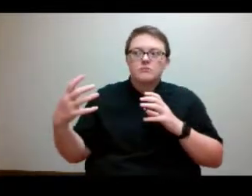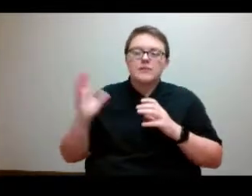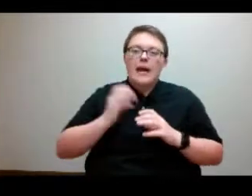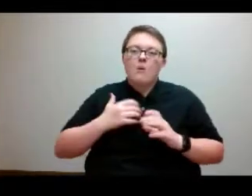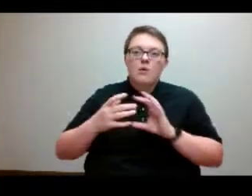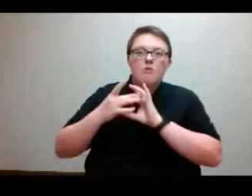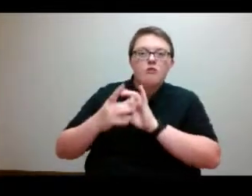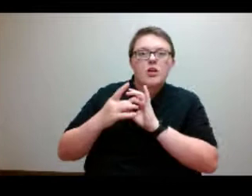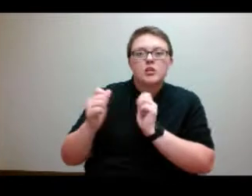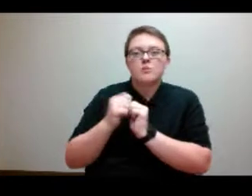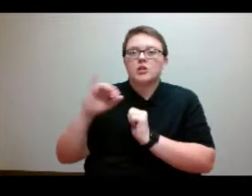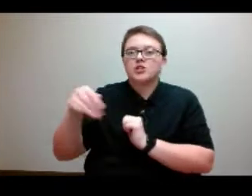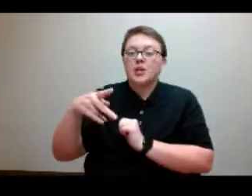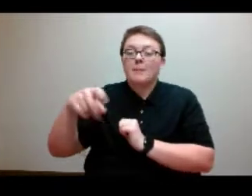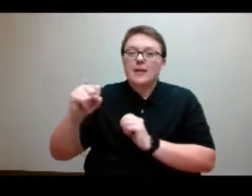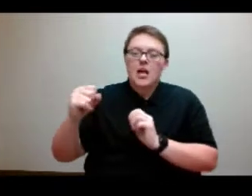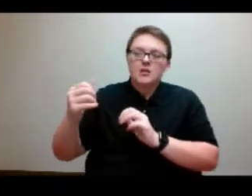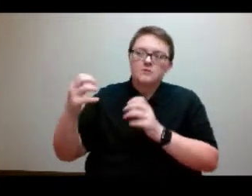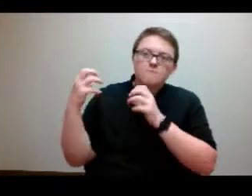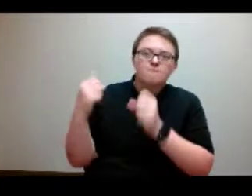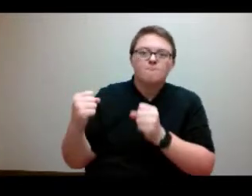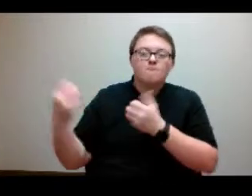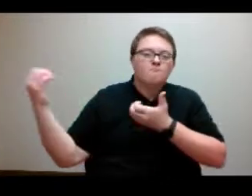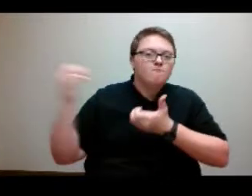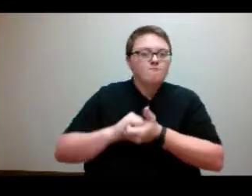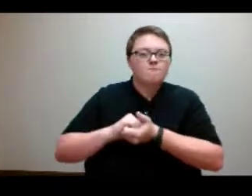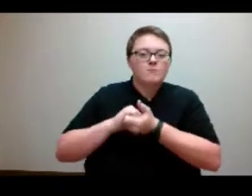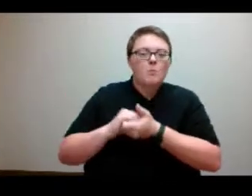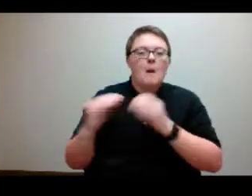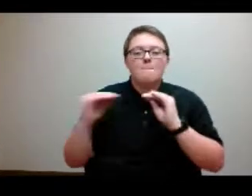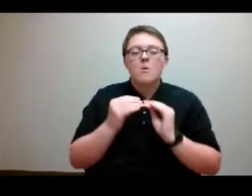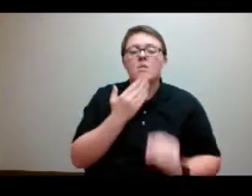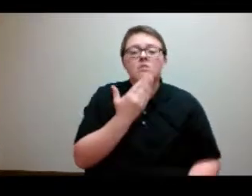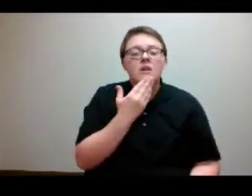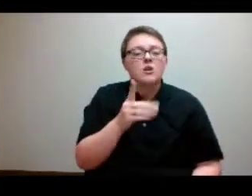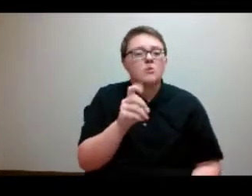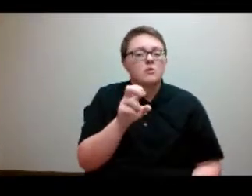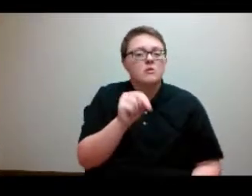JPS. Thank you, Don, for your conscientious initiative in making this happen.